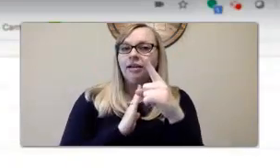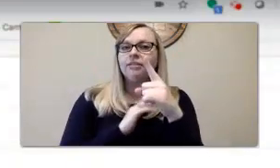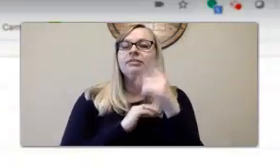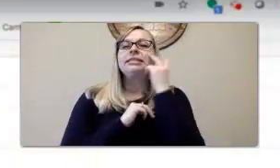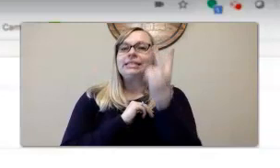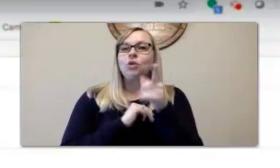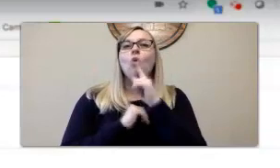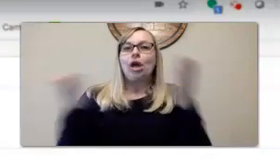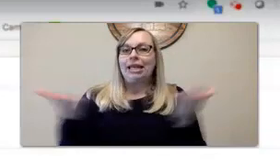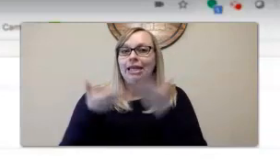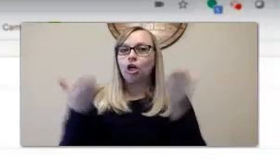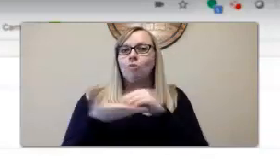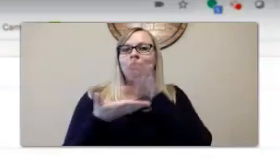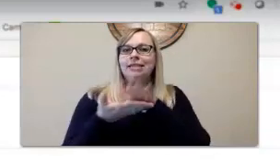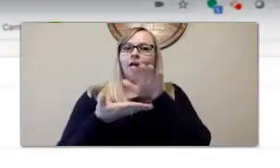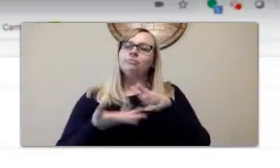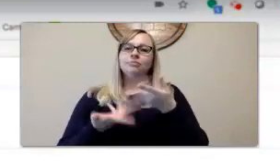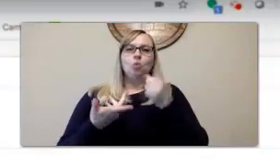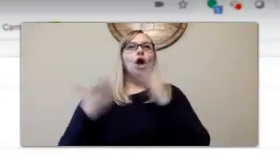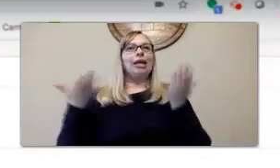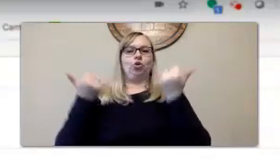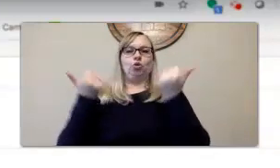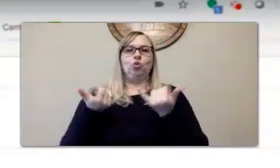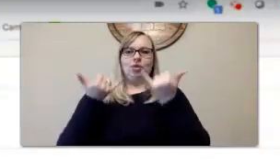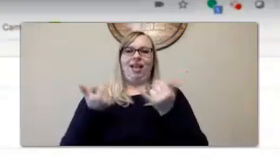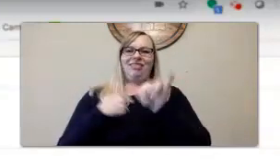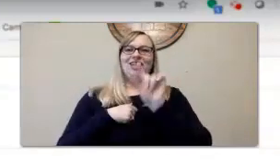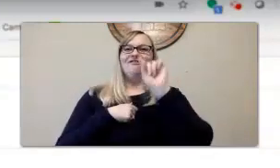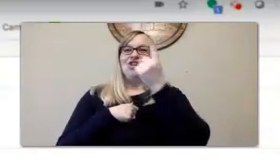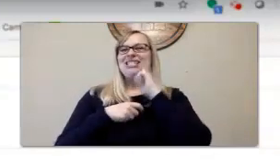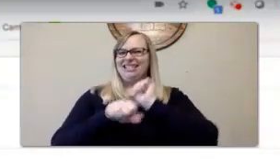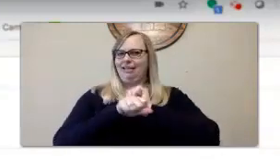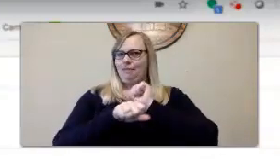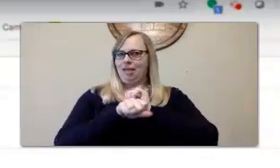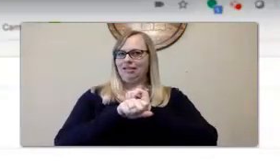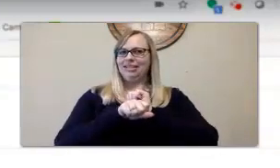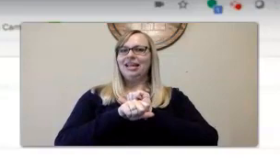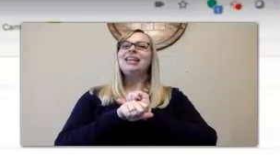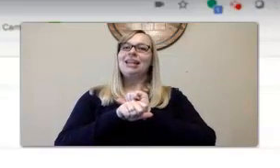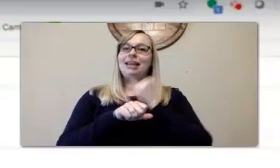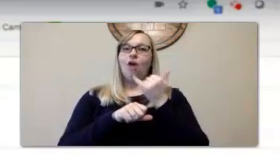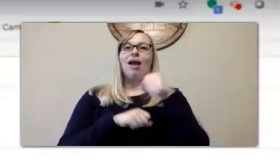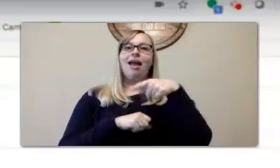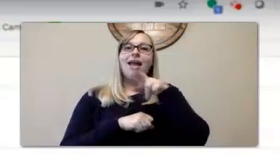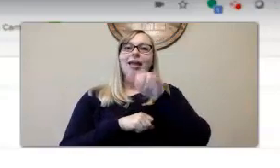that you are here and I will mark you present. That's your first assignment. Now go to the next one.